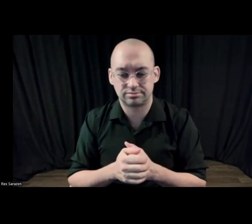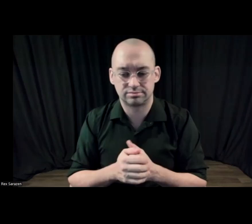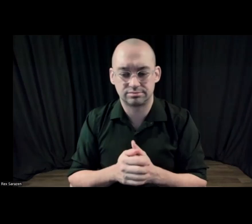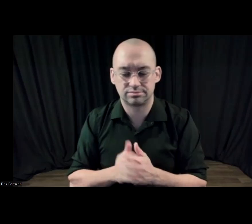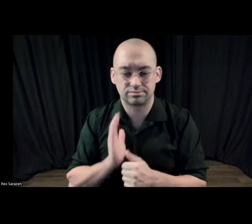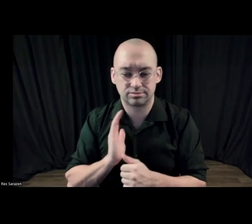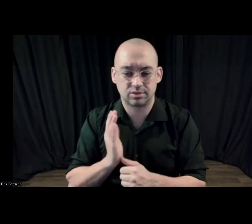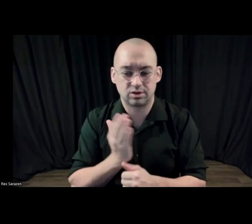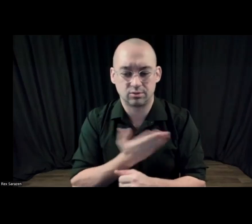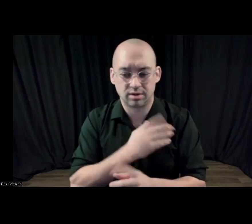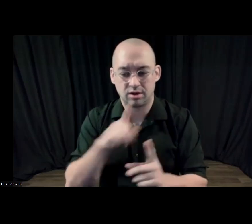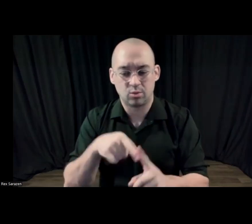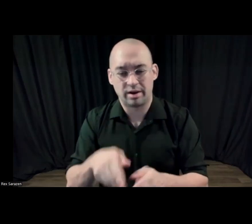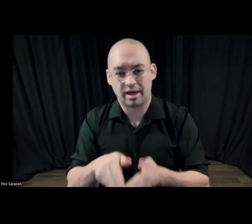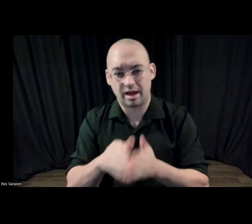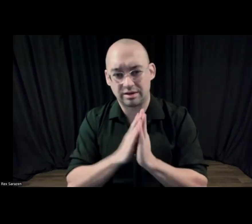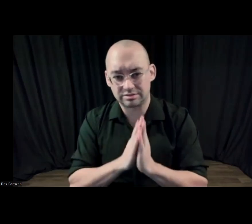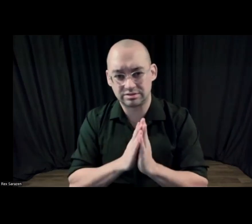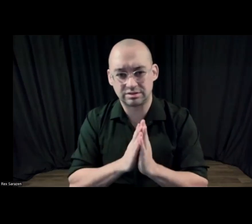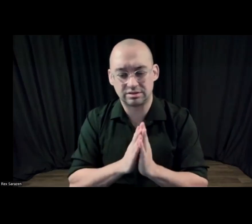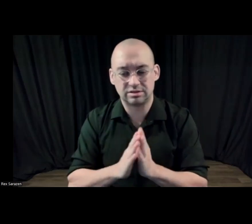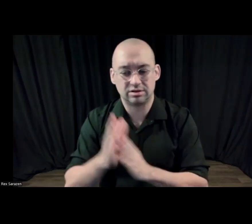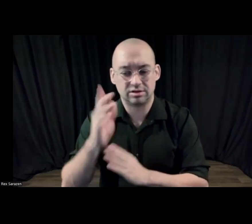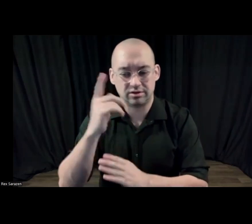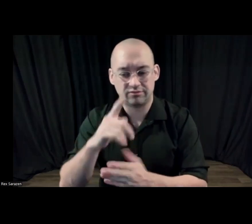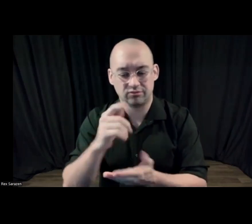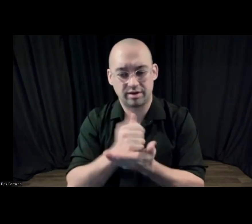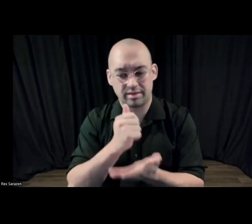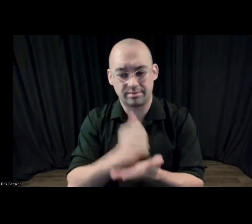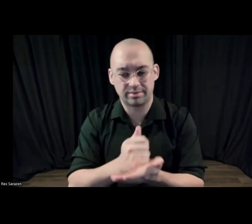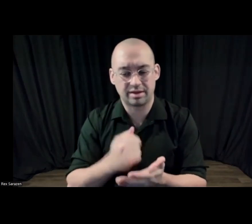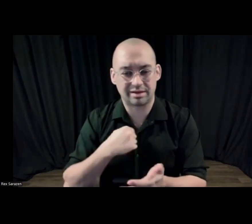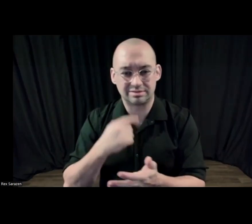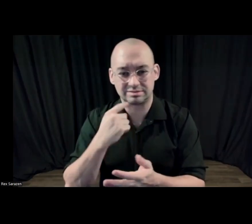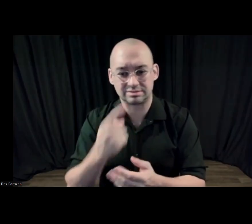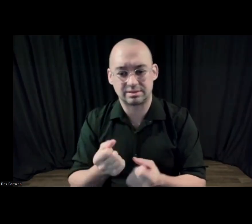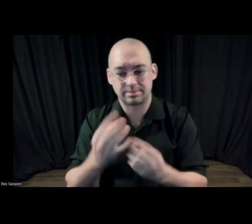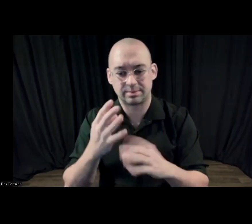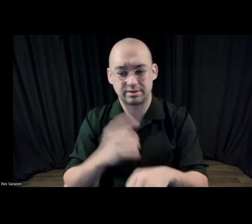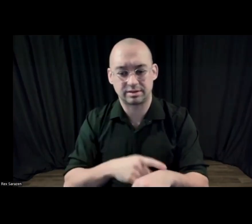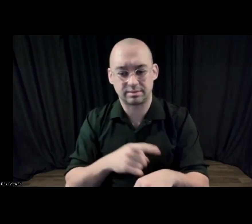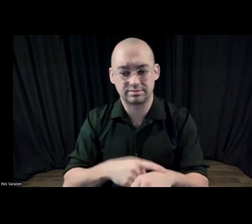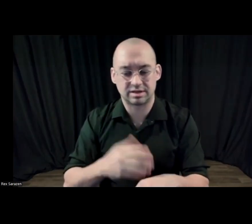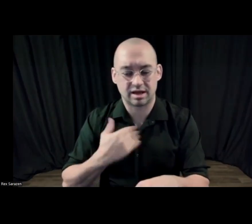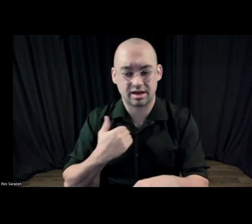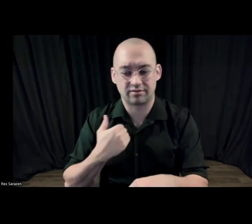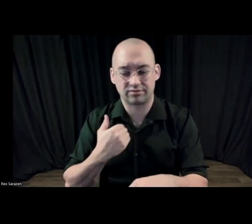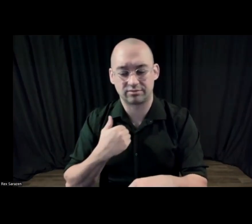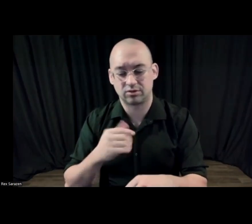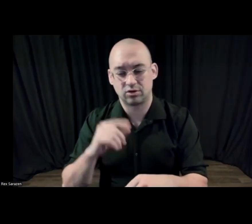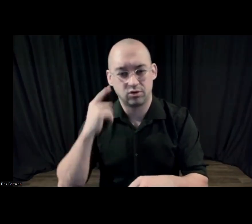When I asked for help, because I have said so many times that I have the gold star, I have the